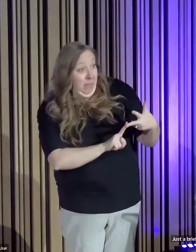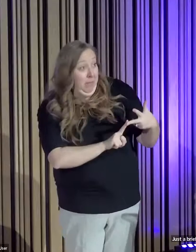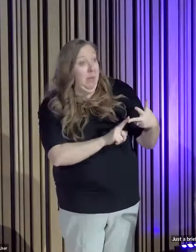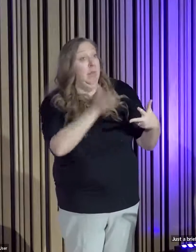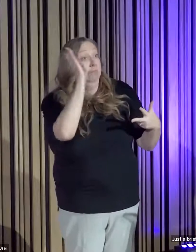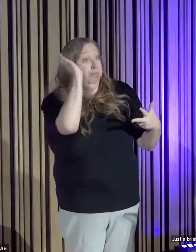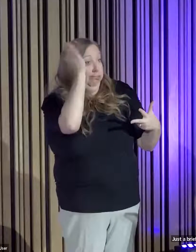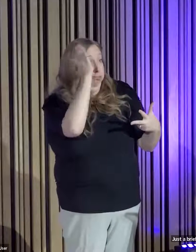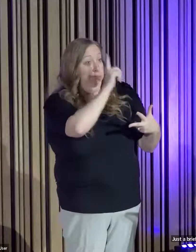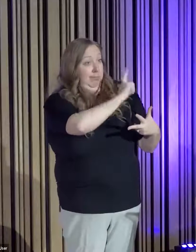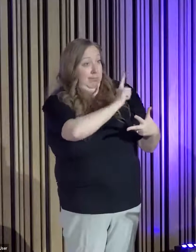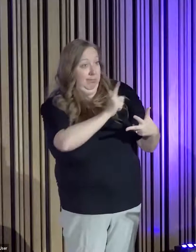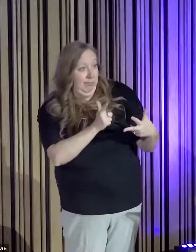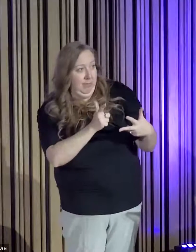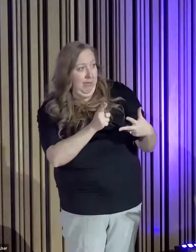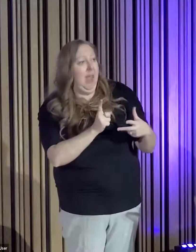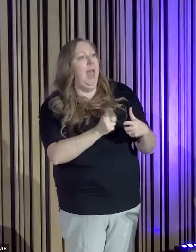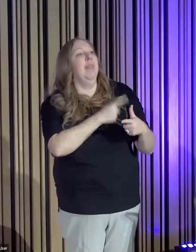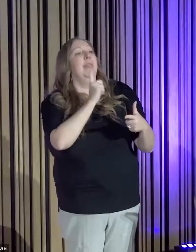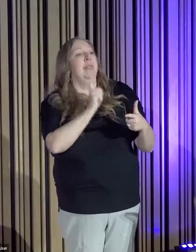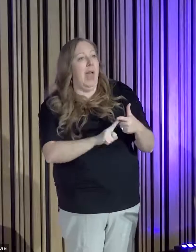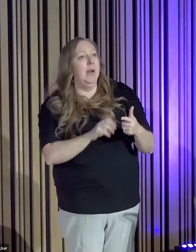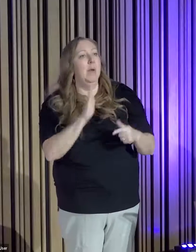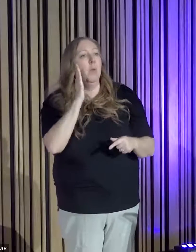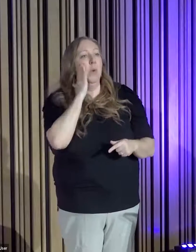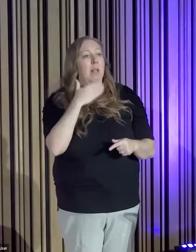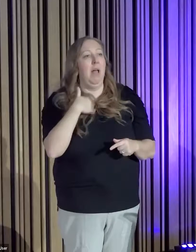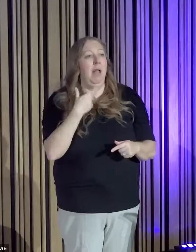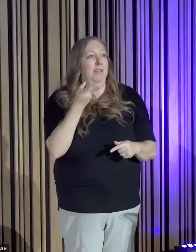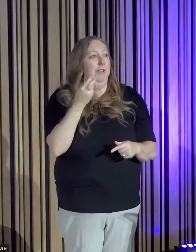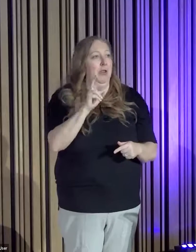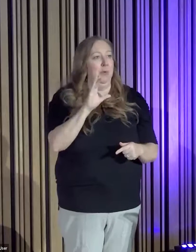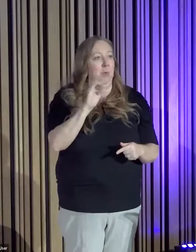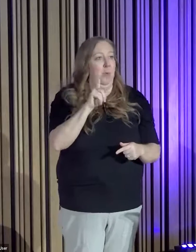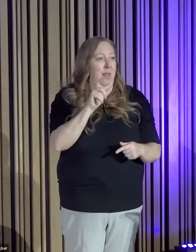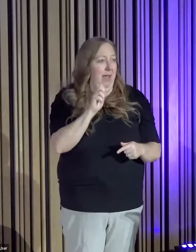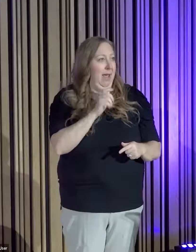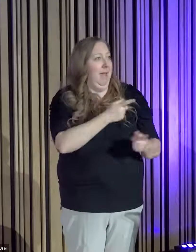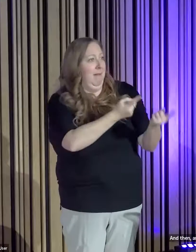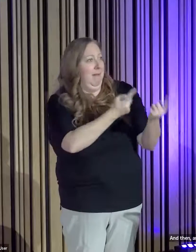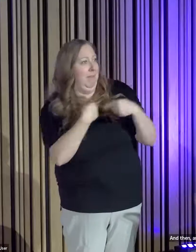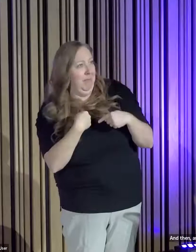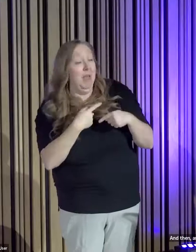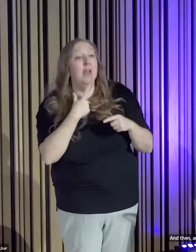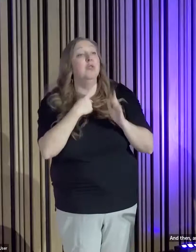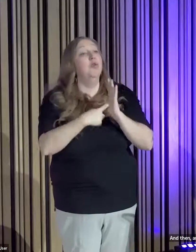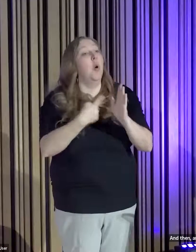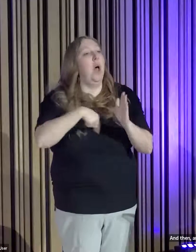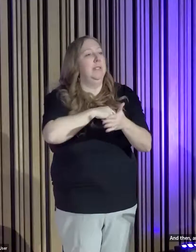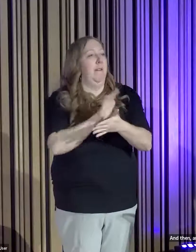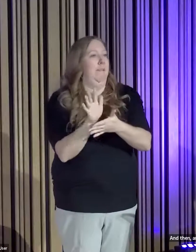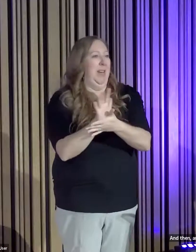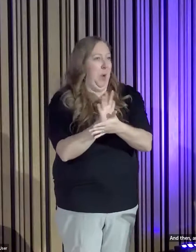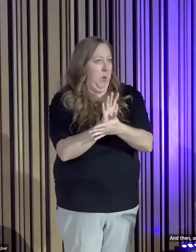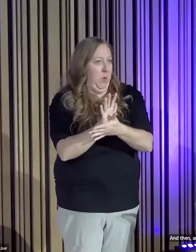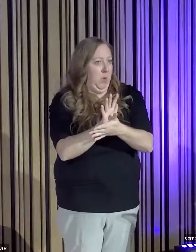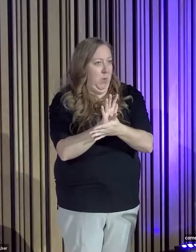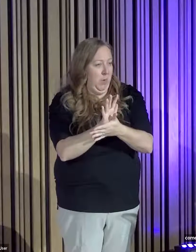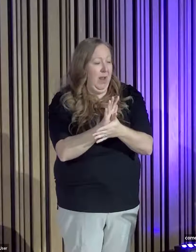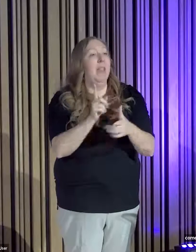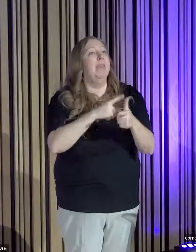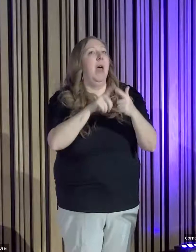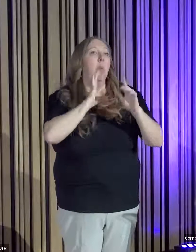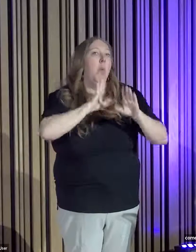And then we'll have Dr. Troublé. Troublé is going to come back up and show us a video. and then we'll take